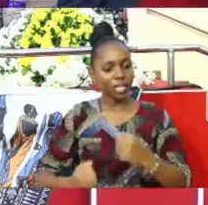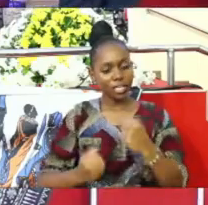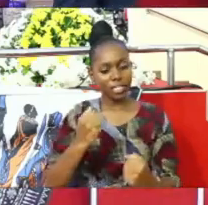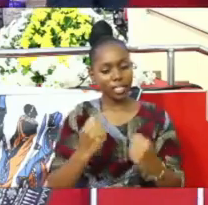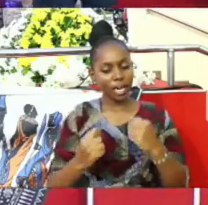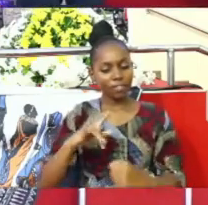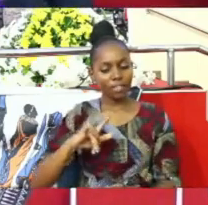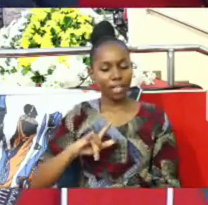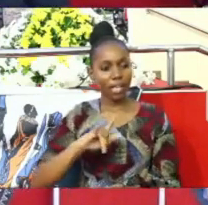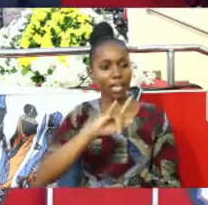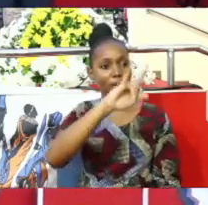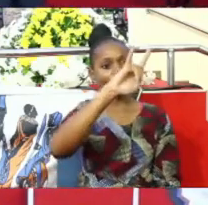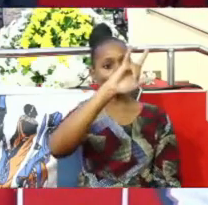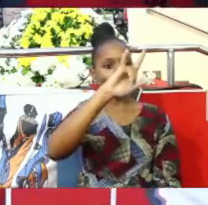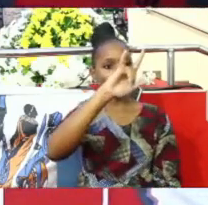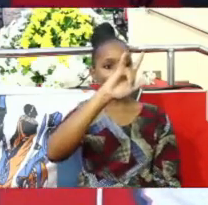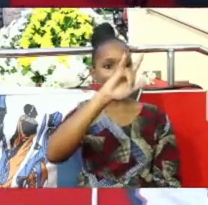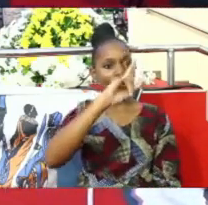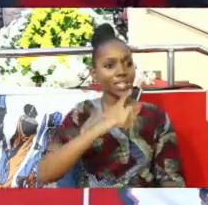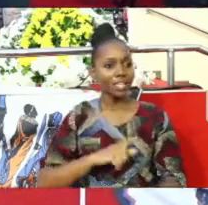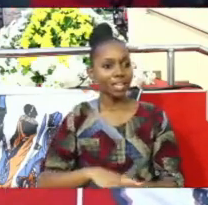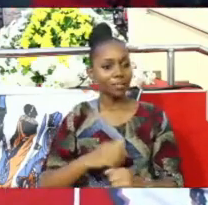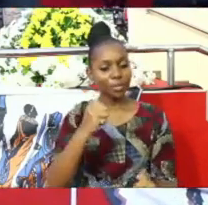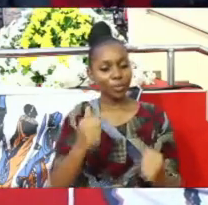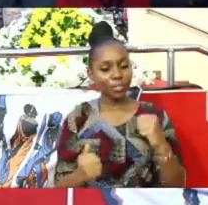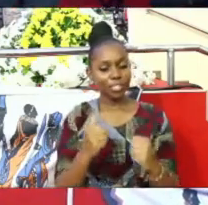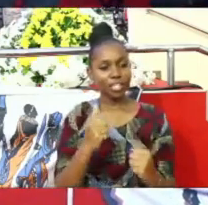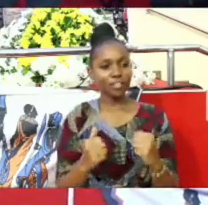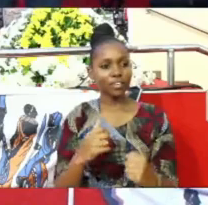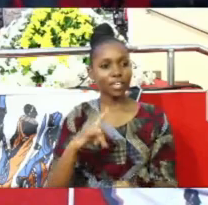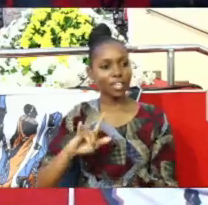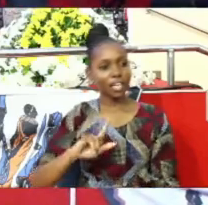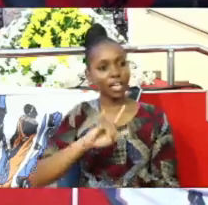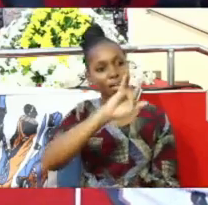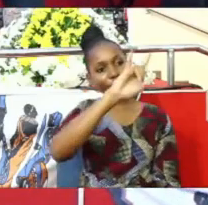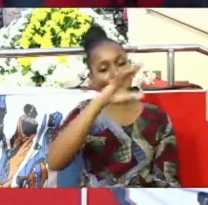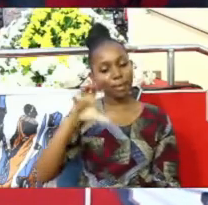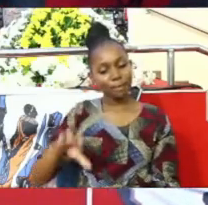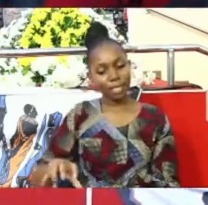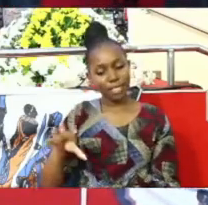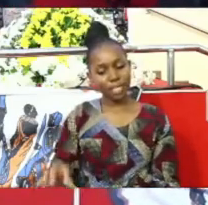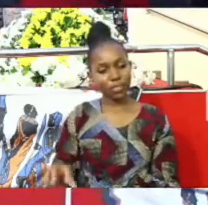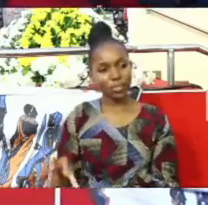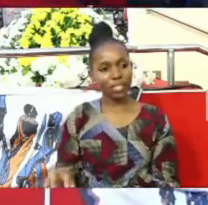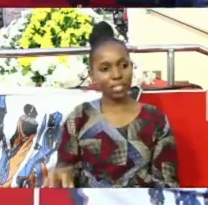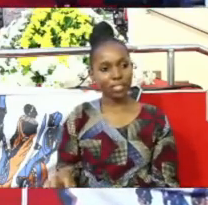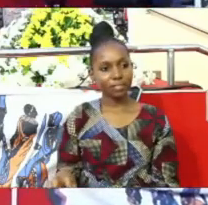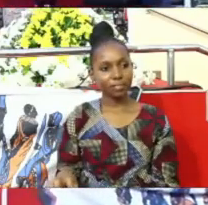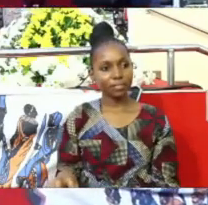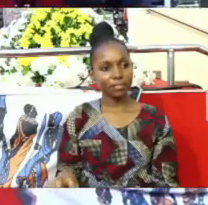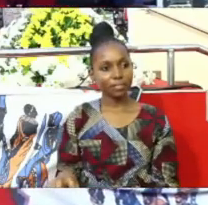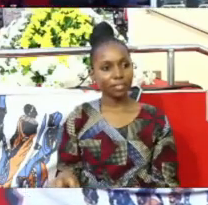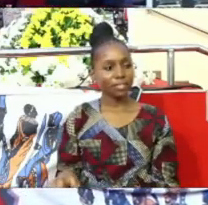When he was driving those pilot matatus. Akiwa anaendesha zile gari za matatu. For to South